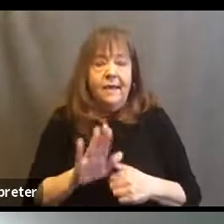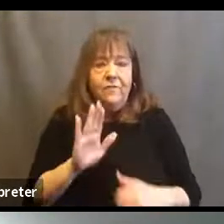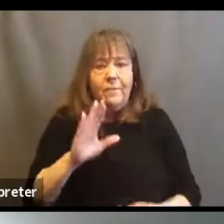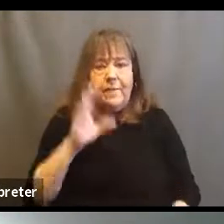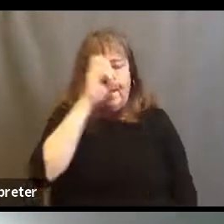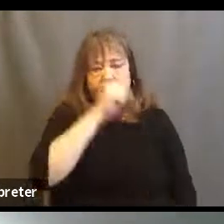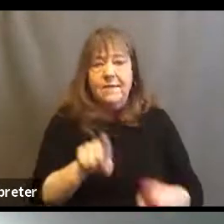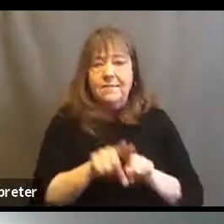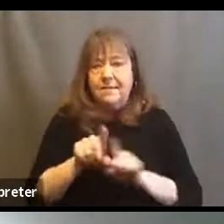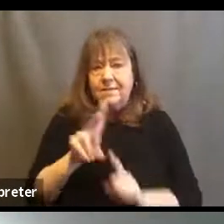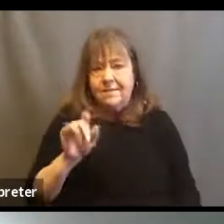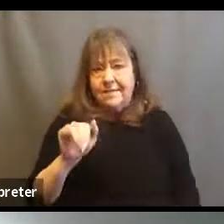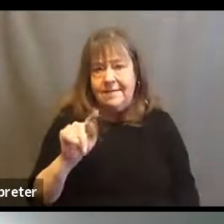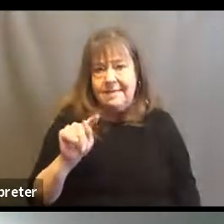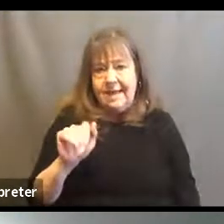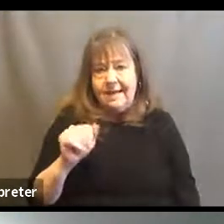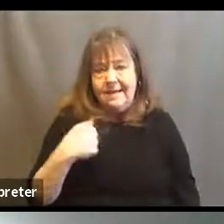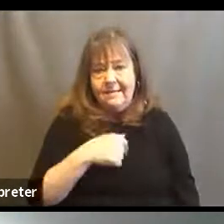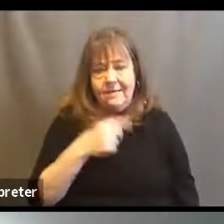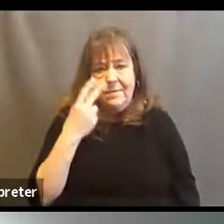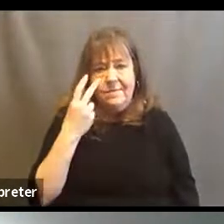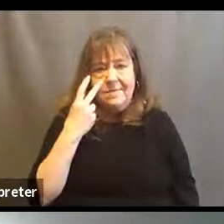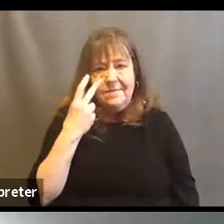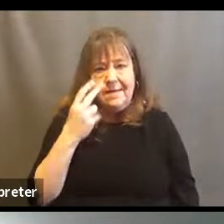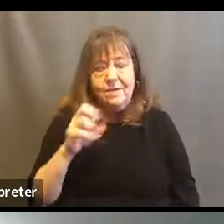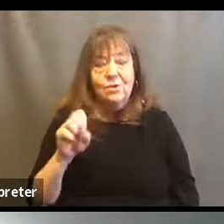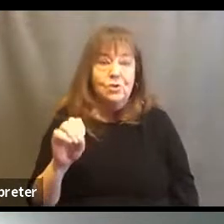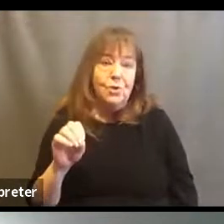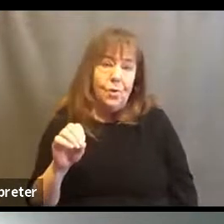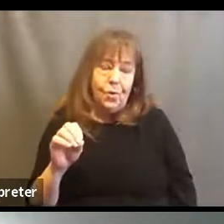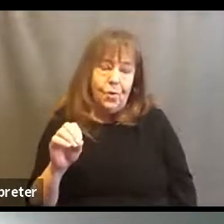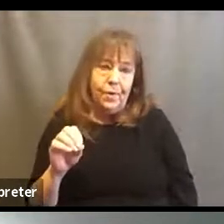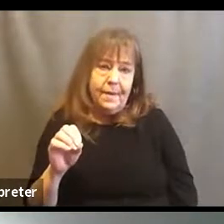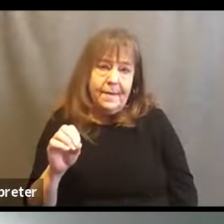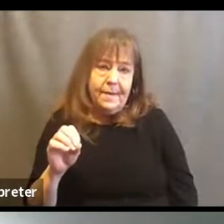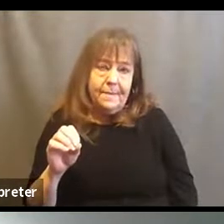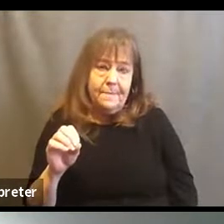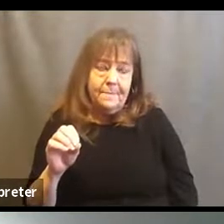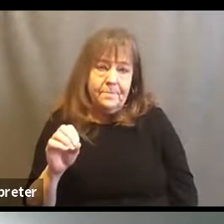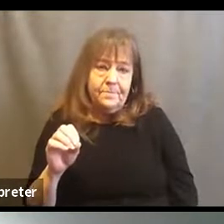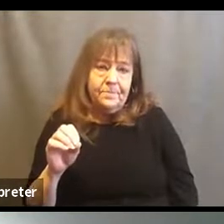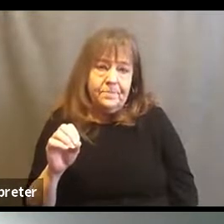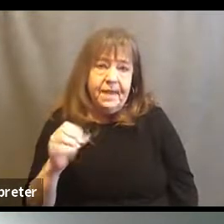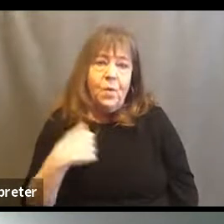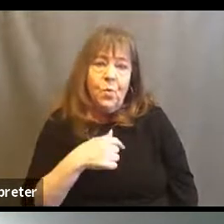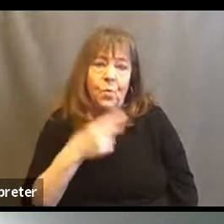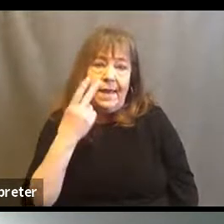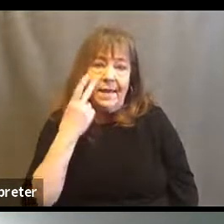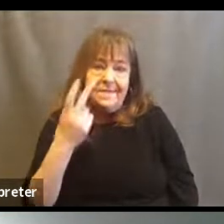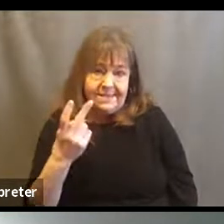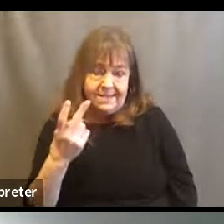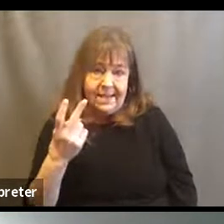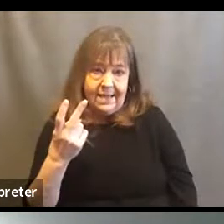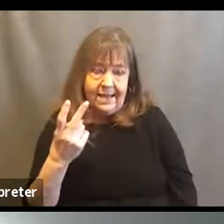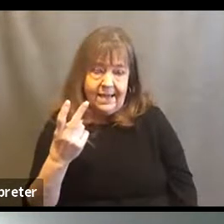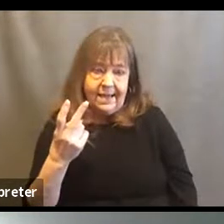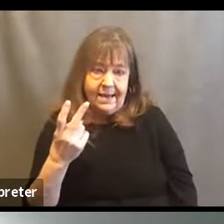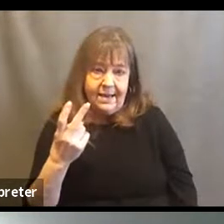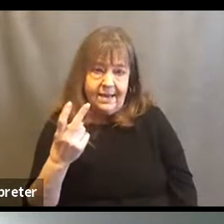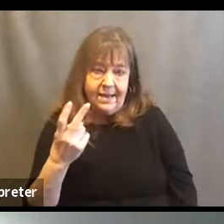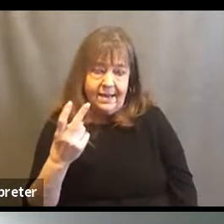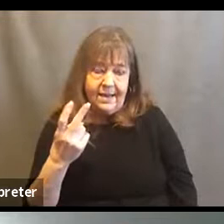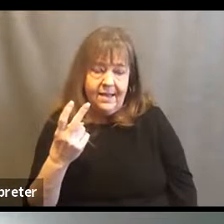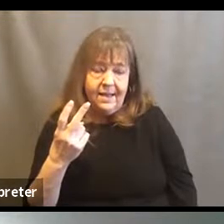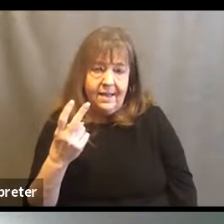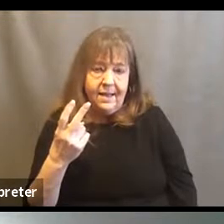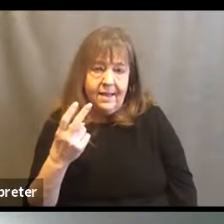data that so far has been put forth. So again, we have seen a